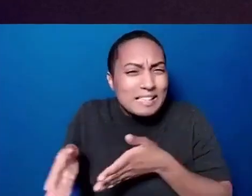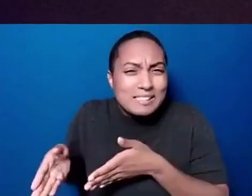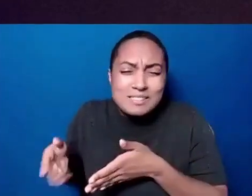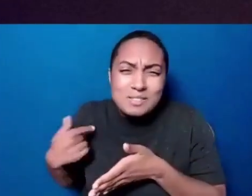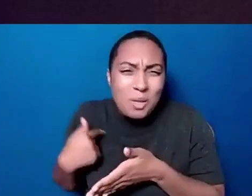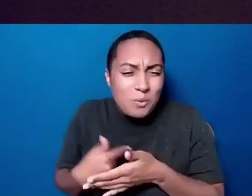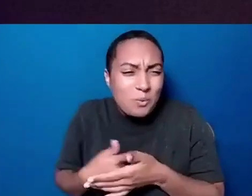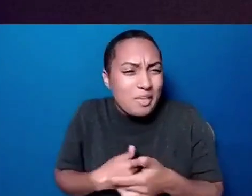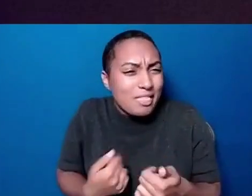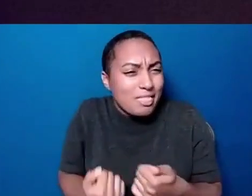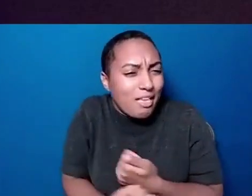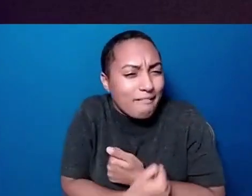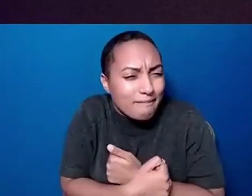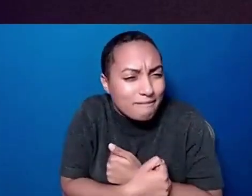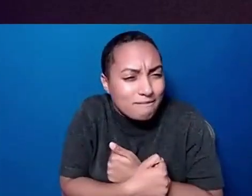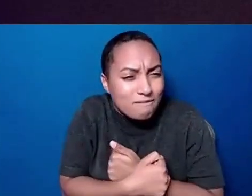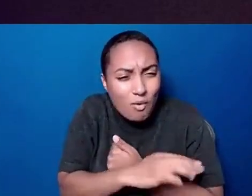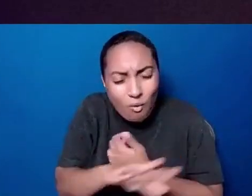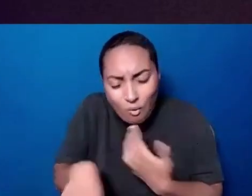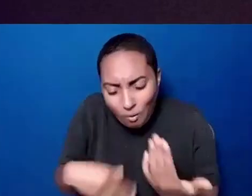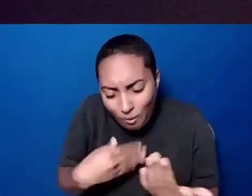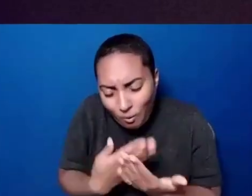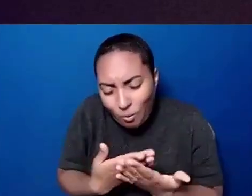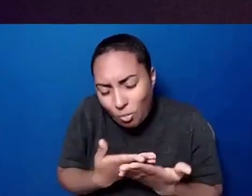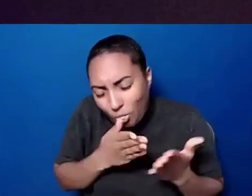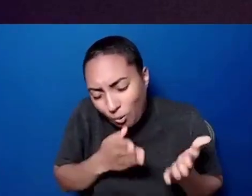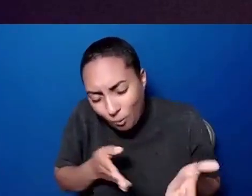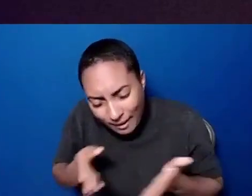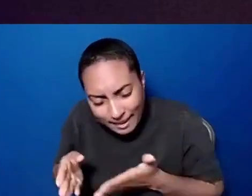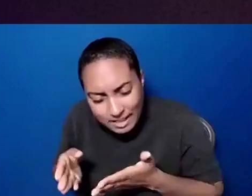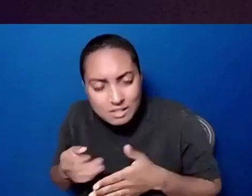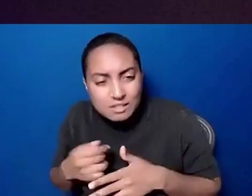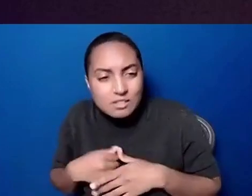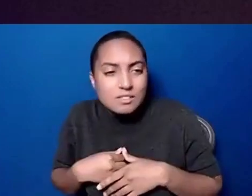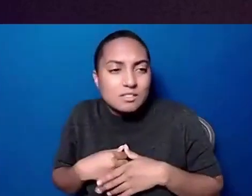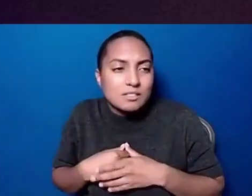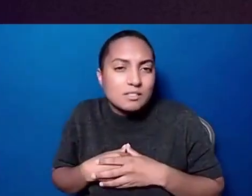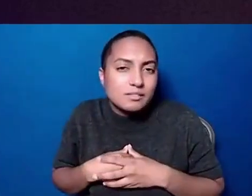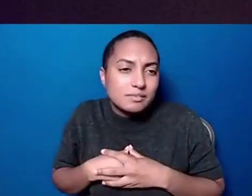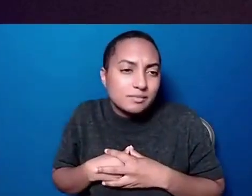in all the ways that we do, through witness,